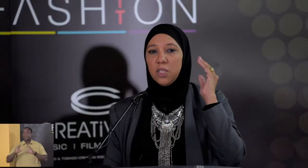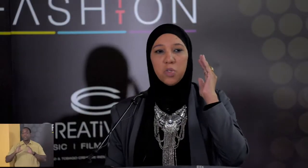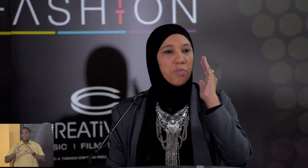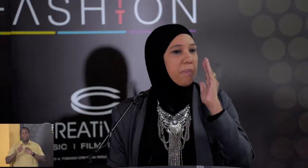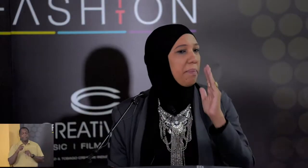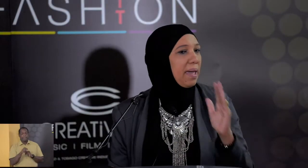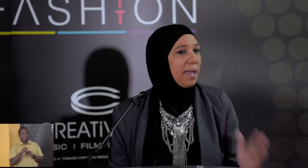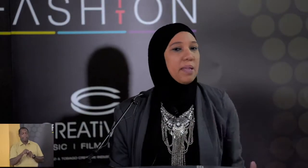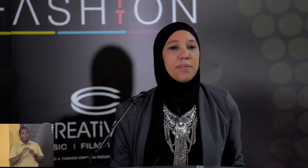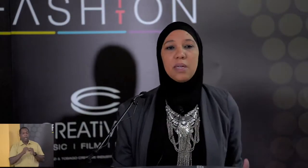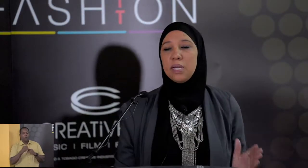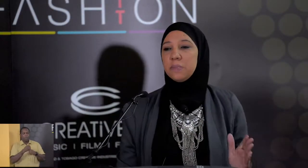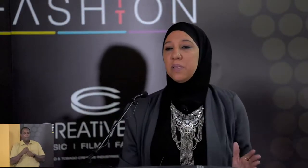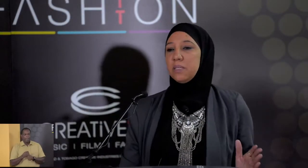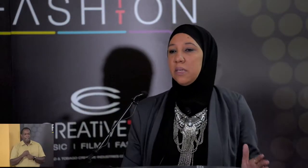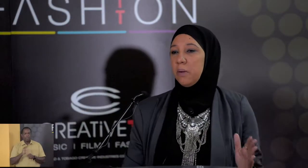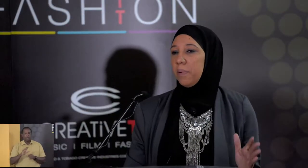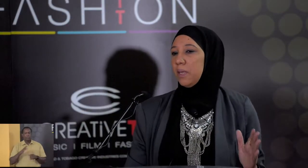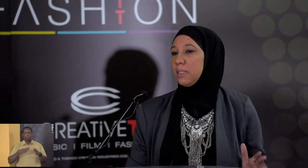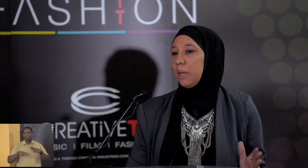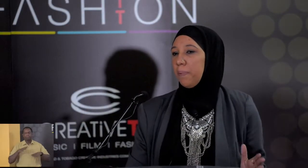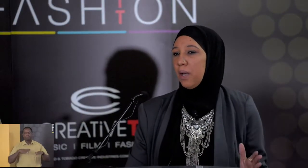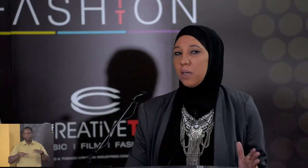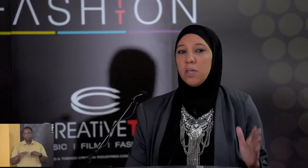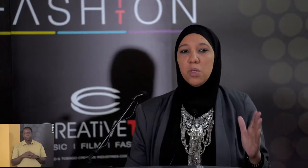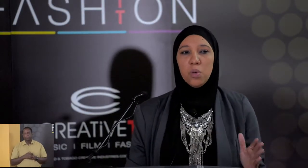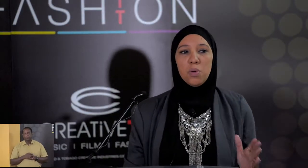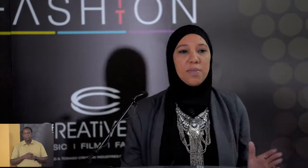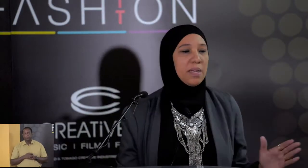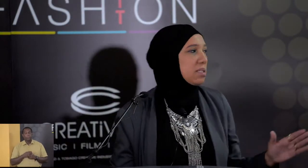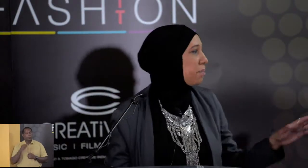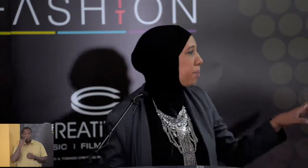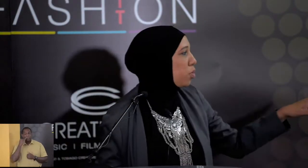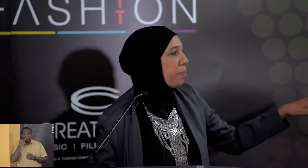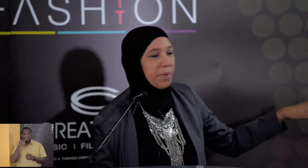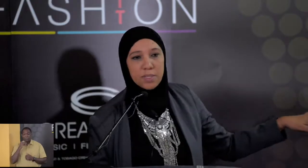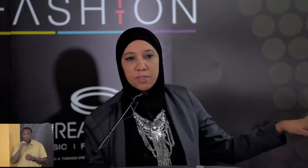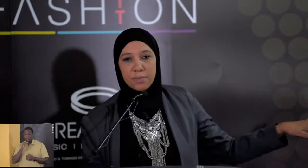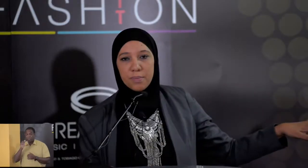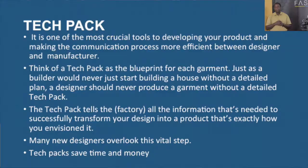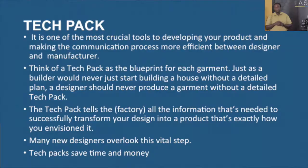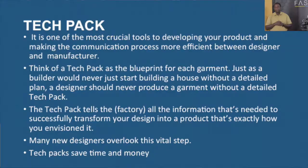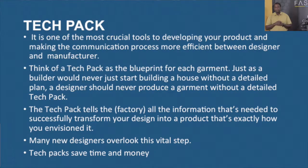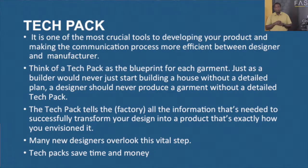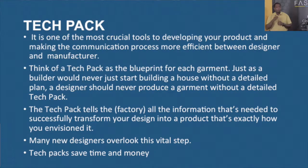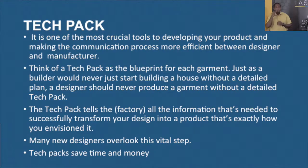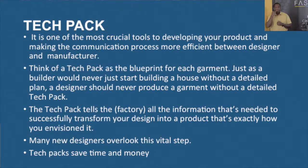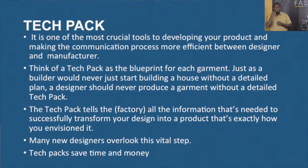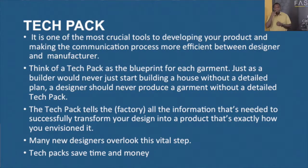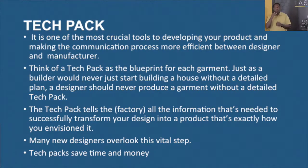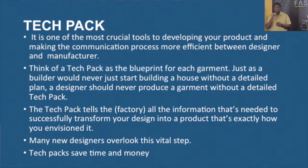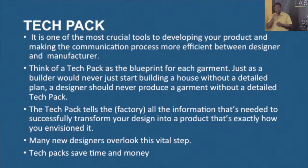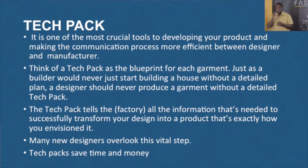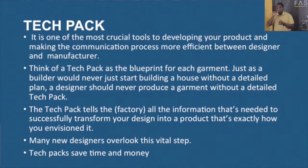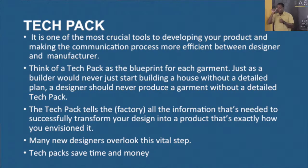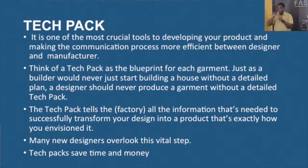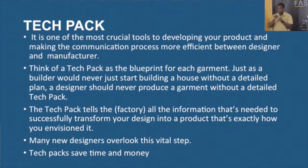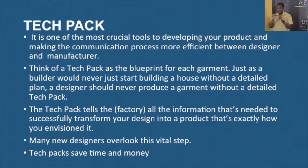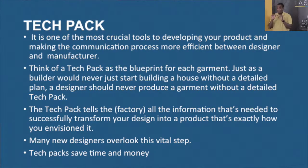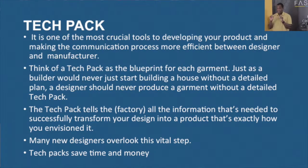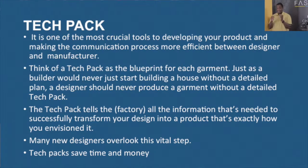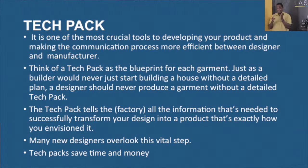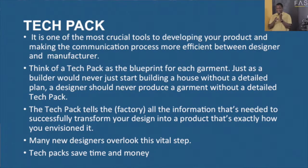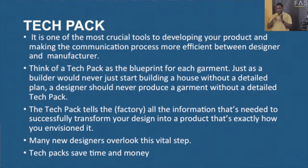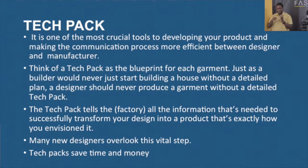understand, you don't remember anything else but about a tech pack, know that is a blueprint. It is a blueprint. I think we all know